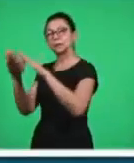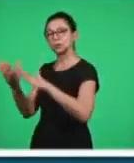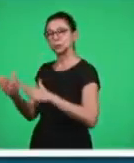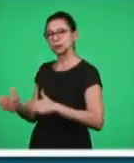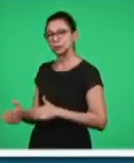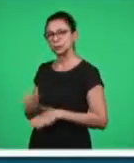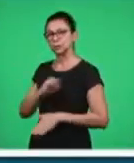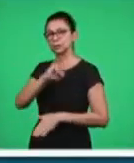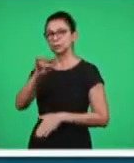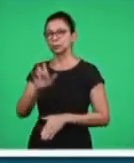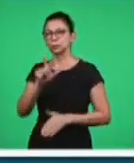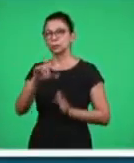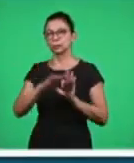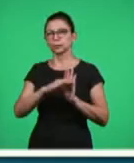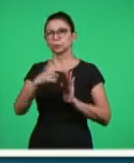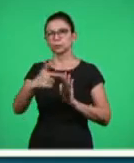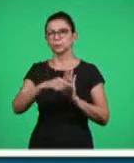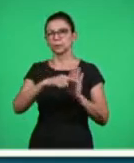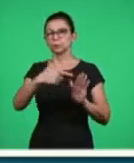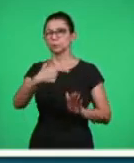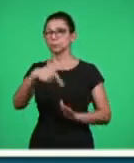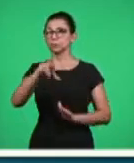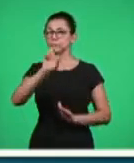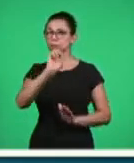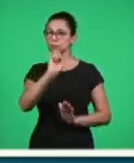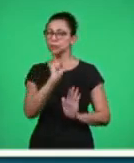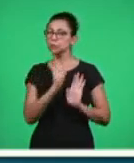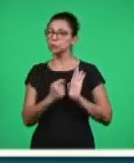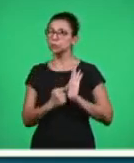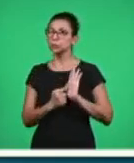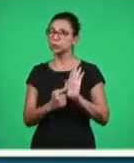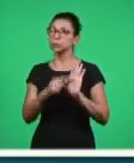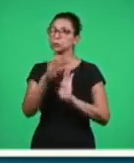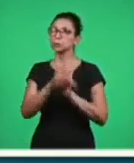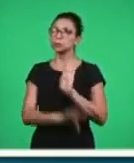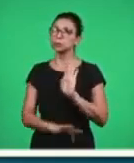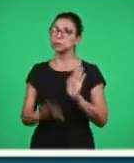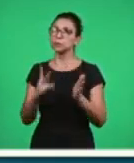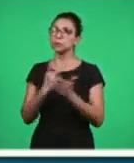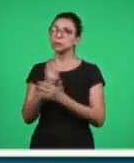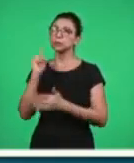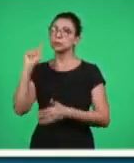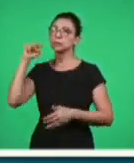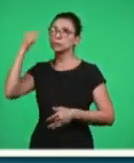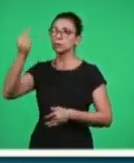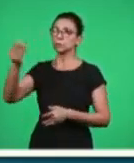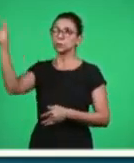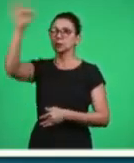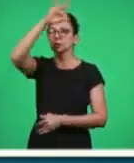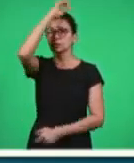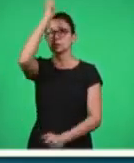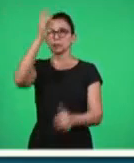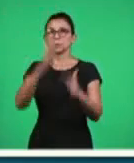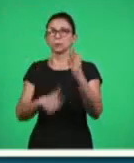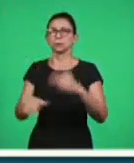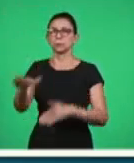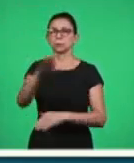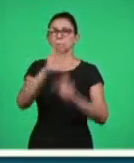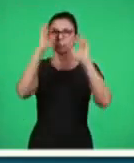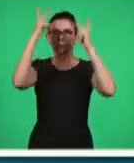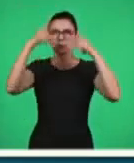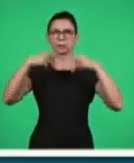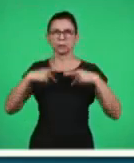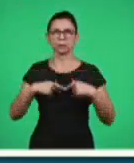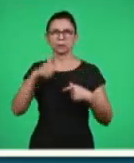to the church, according to Joel chapter 2, verse 28. So and it shall come to pass afterwards that I